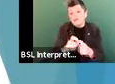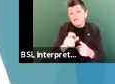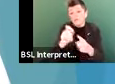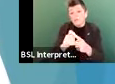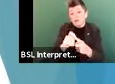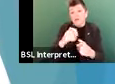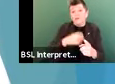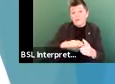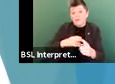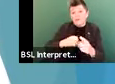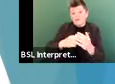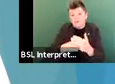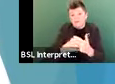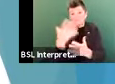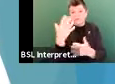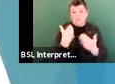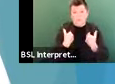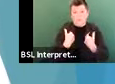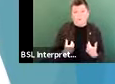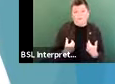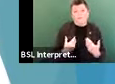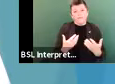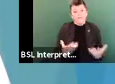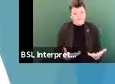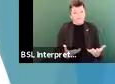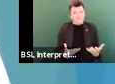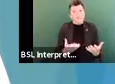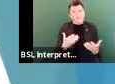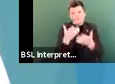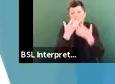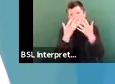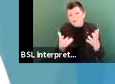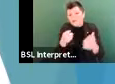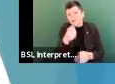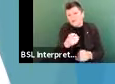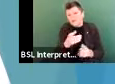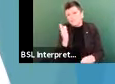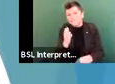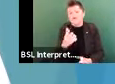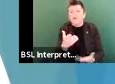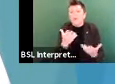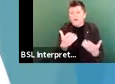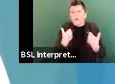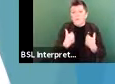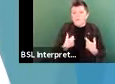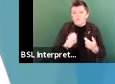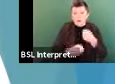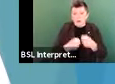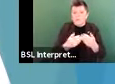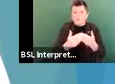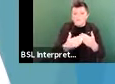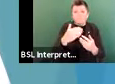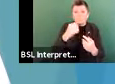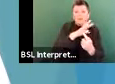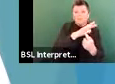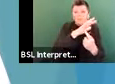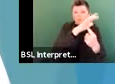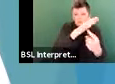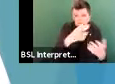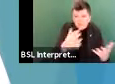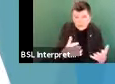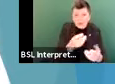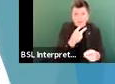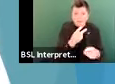the wealth. It's clear that this indicator shows that wealth is of increasing importance, twice more